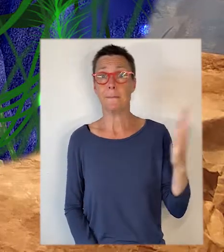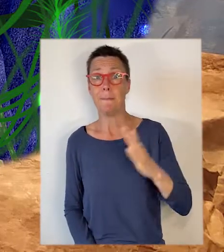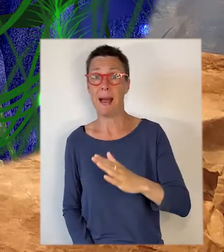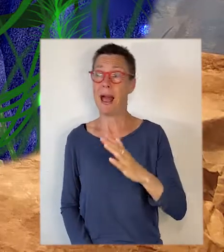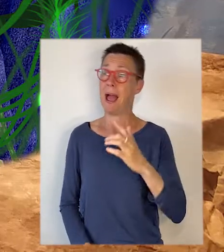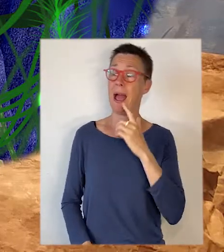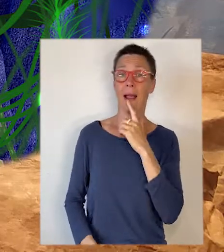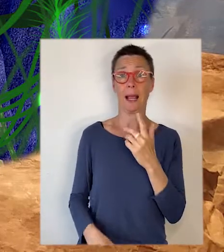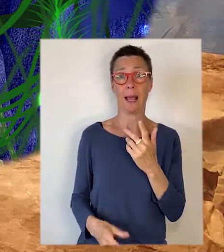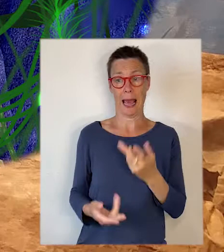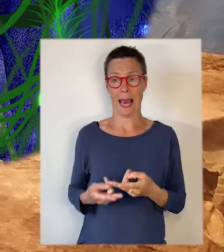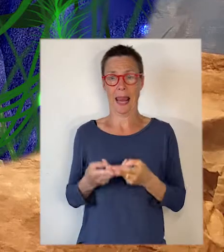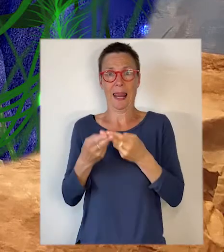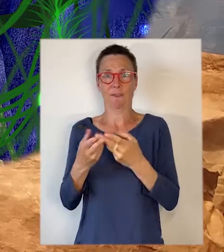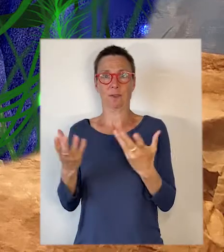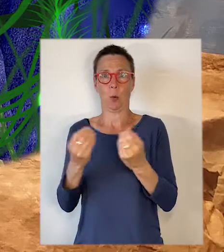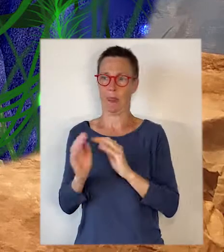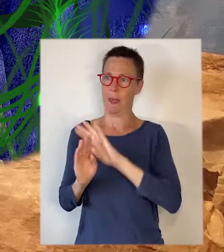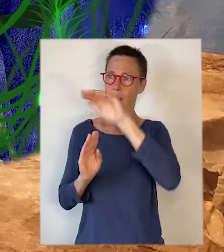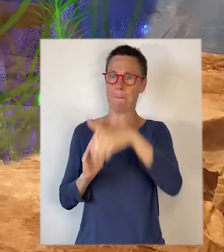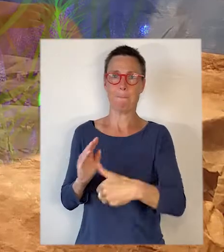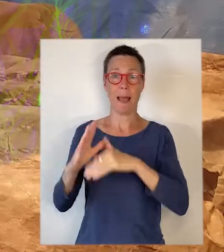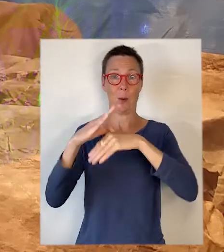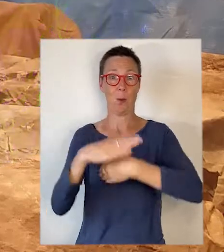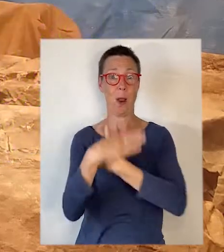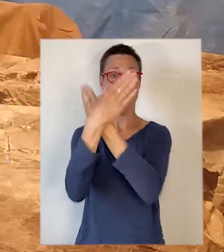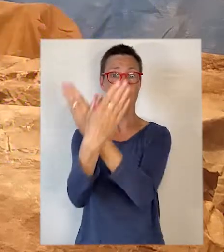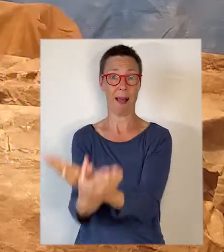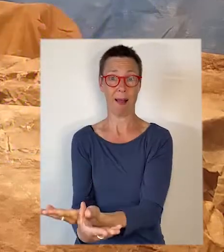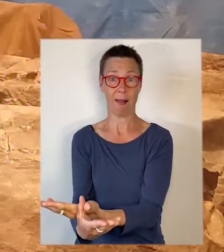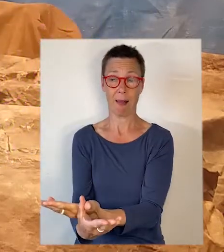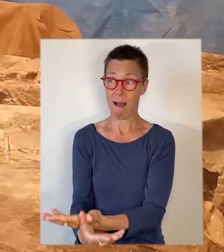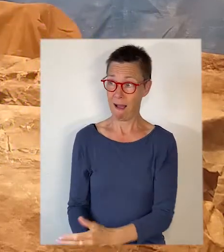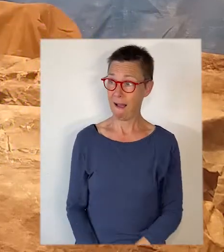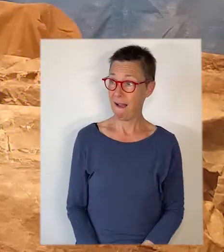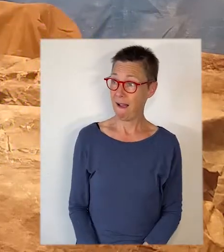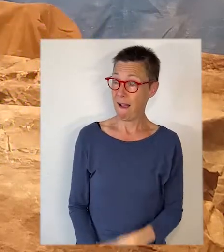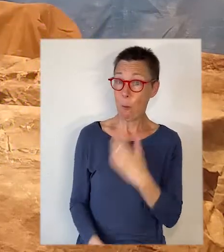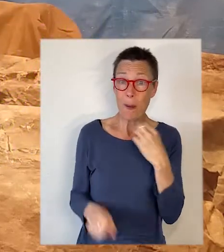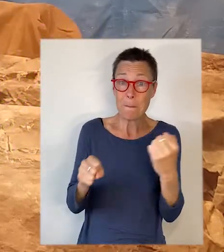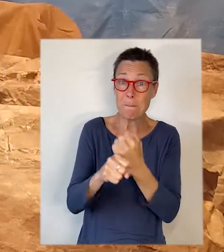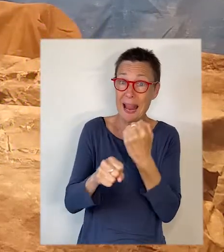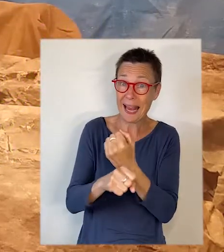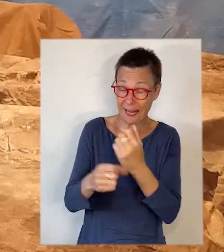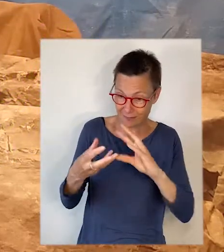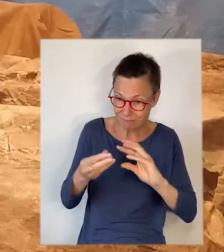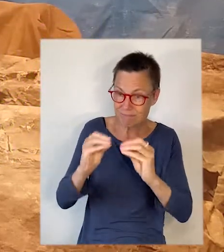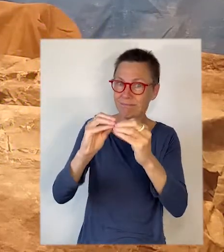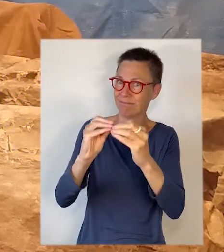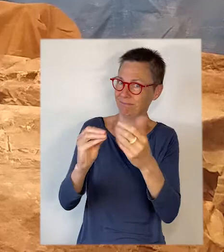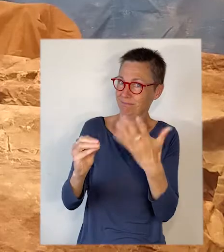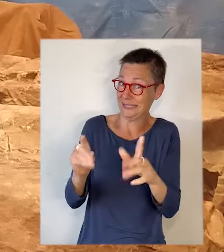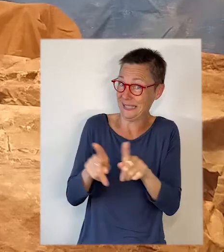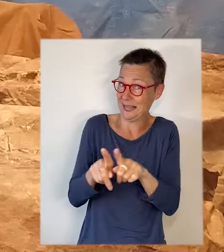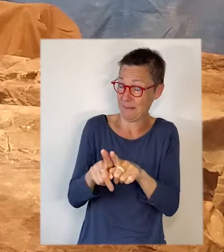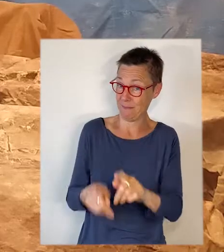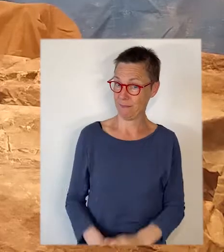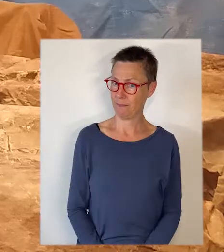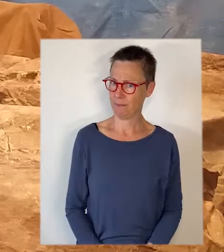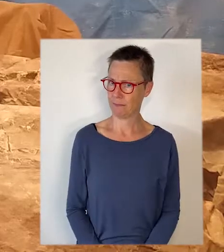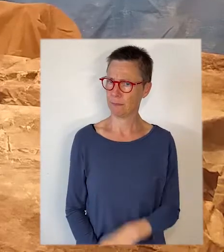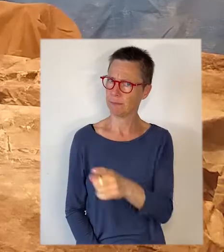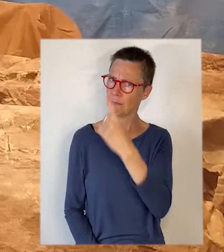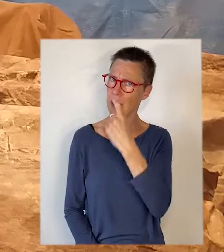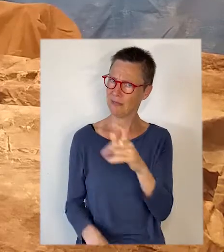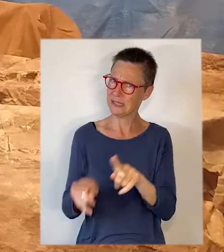a lift with a humpback whale. We're making a humpback whale down at Crafty Cove today, Granny Pearl. Really? Could he move